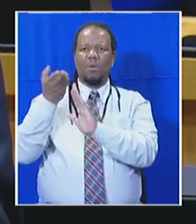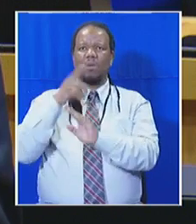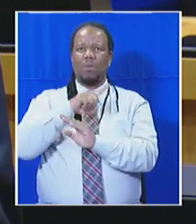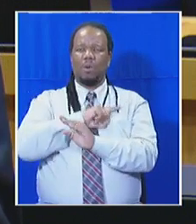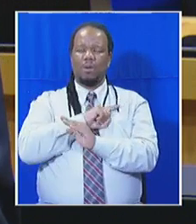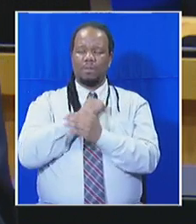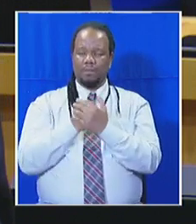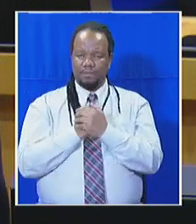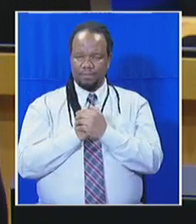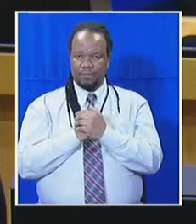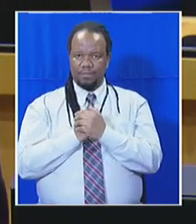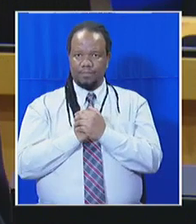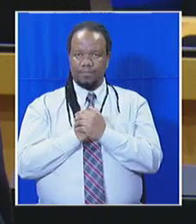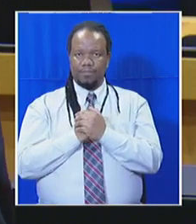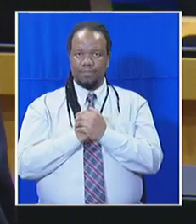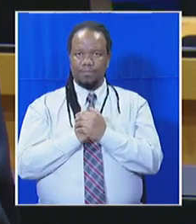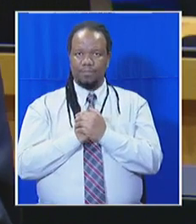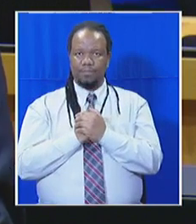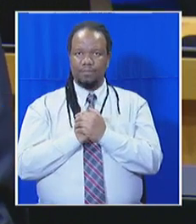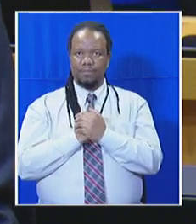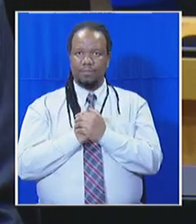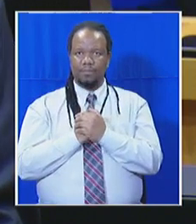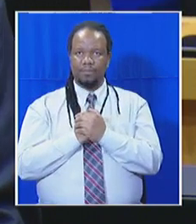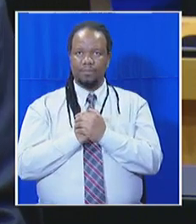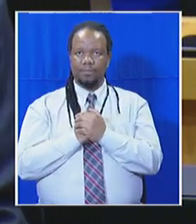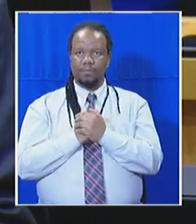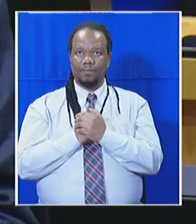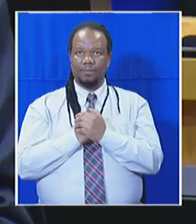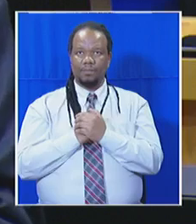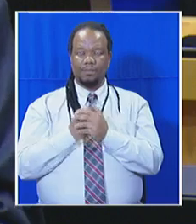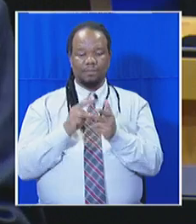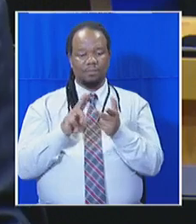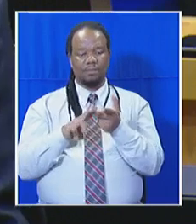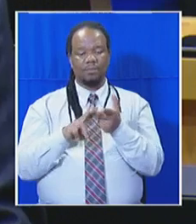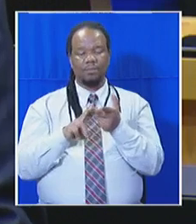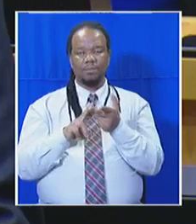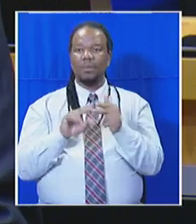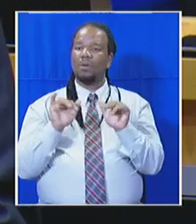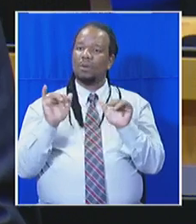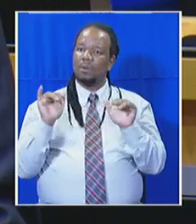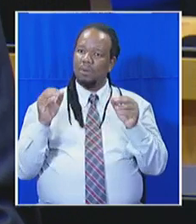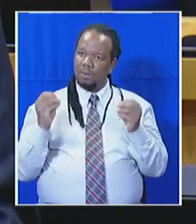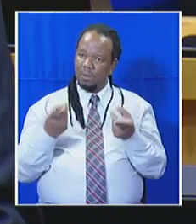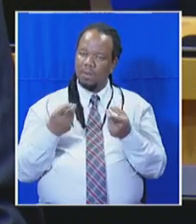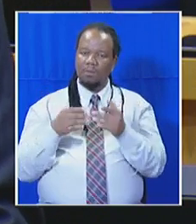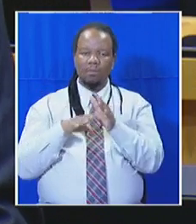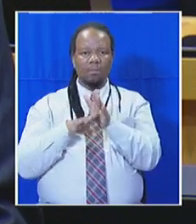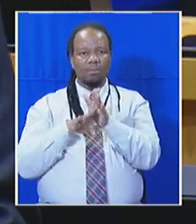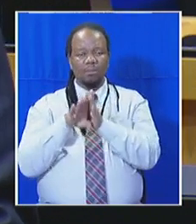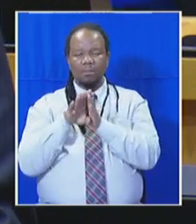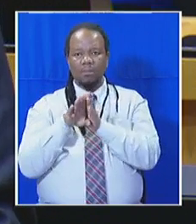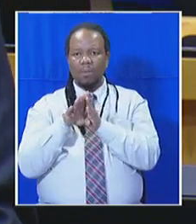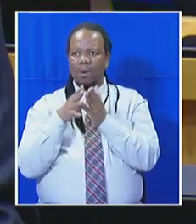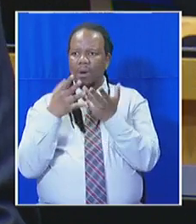higher education, as well as develop mechanisms for